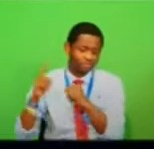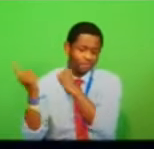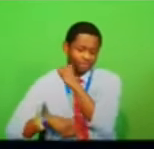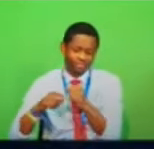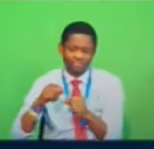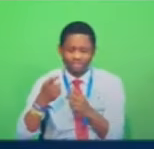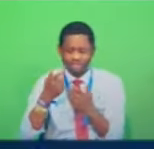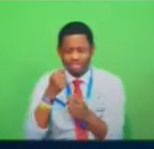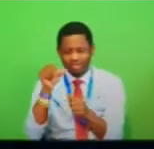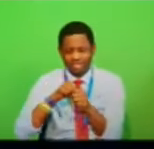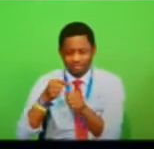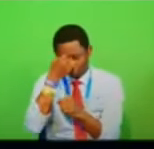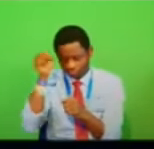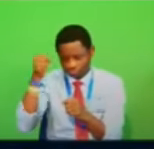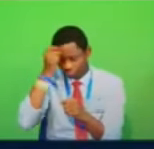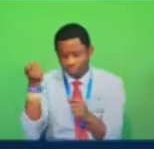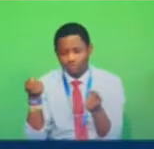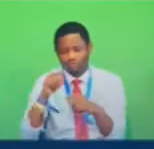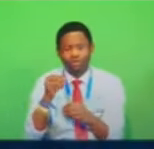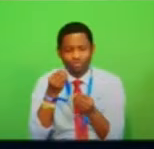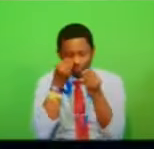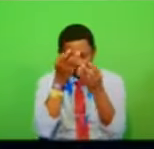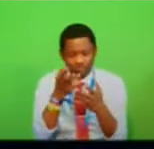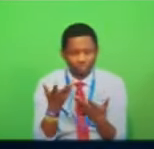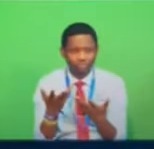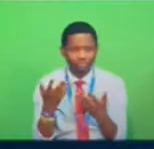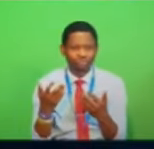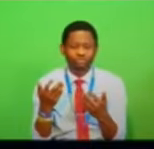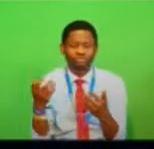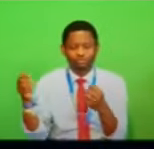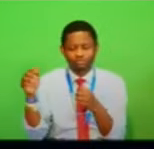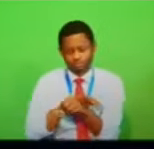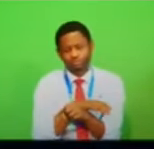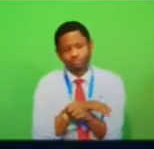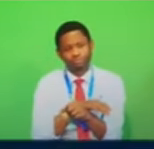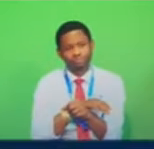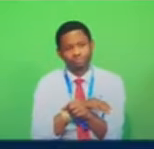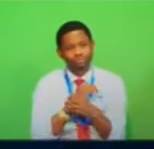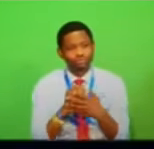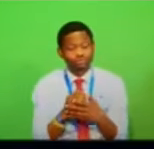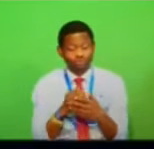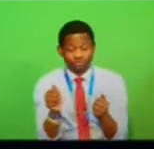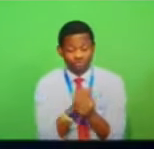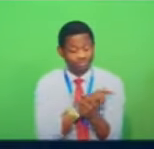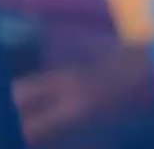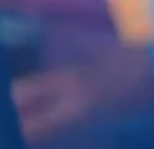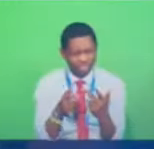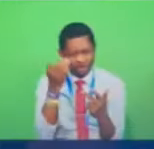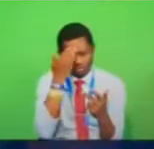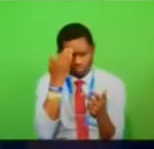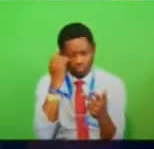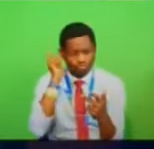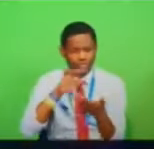of disobedience when our obedience is complete. With these three, I believe we can do great